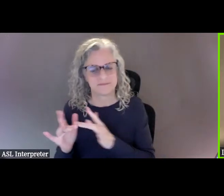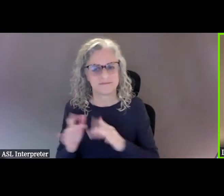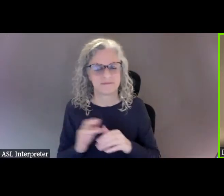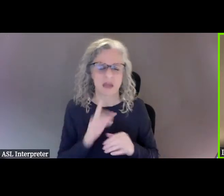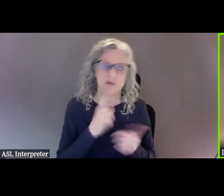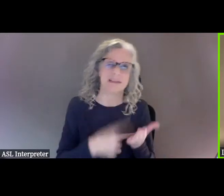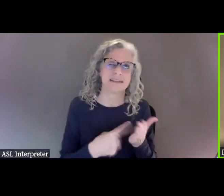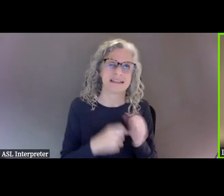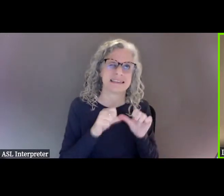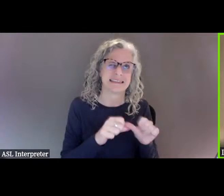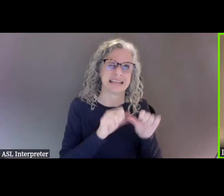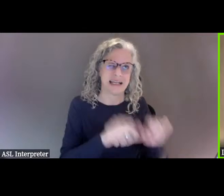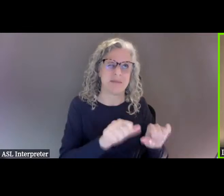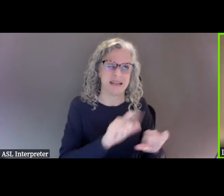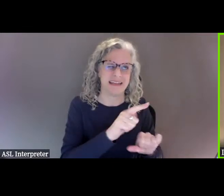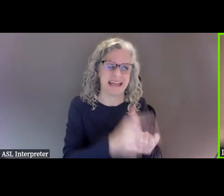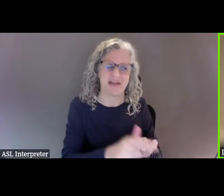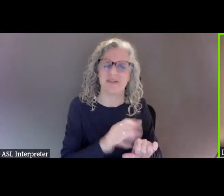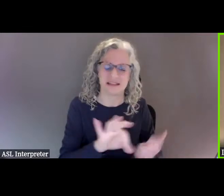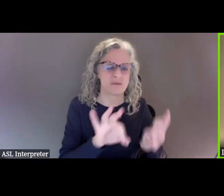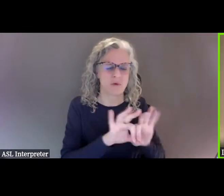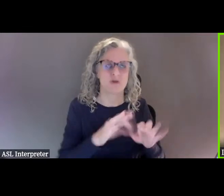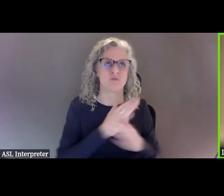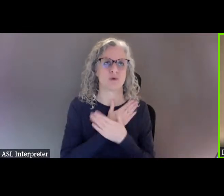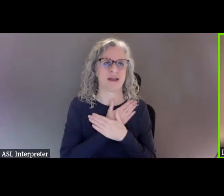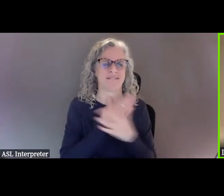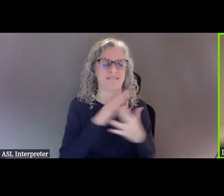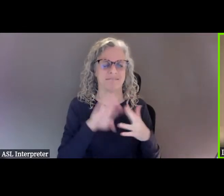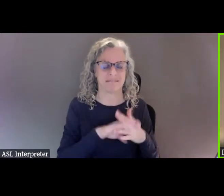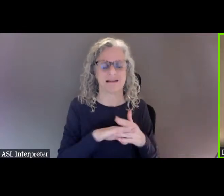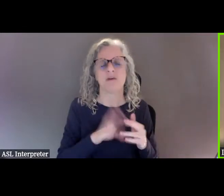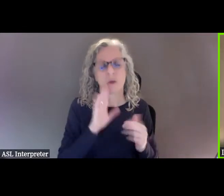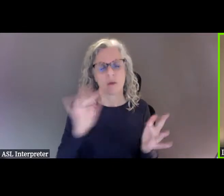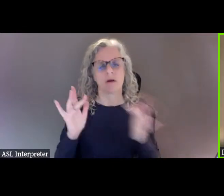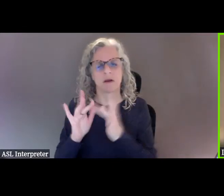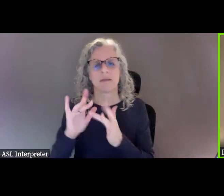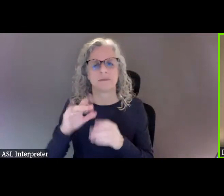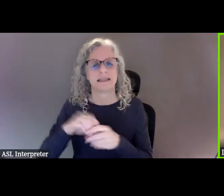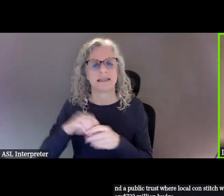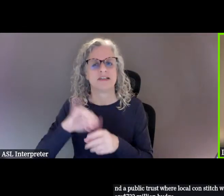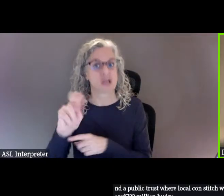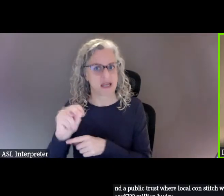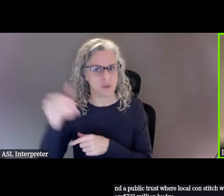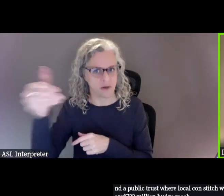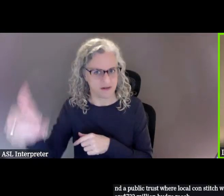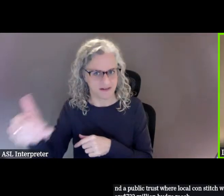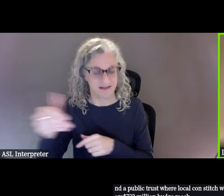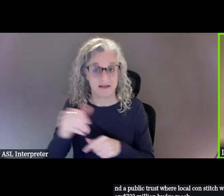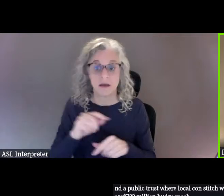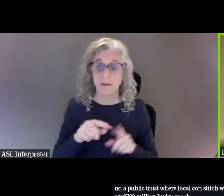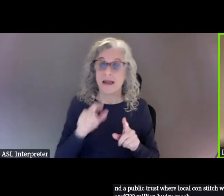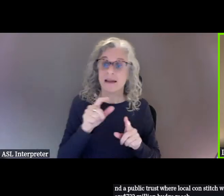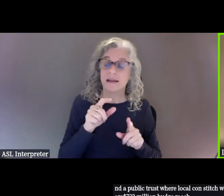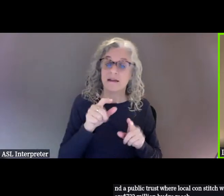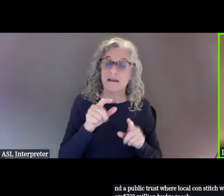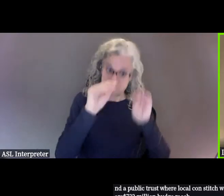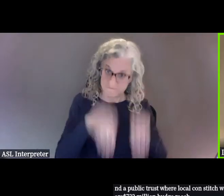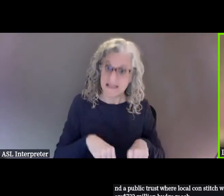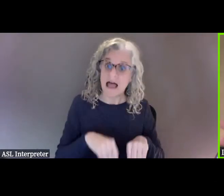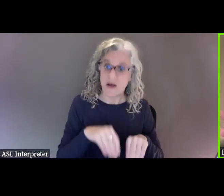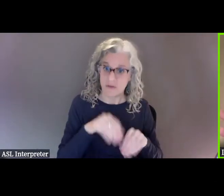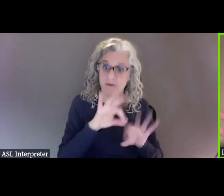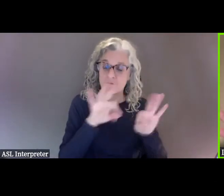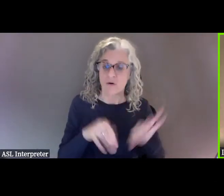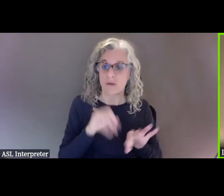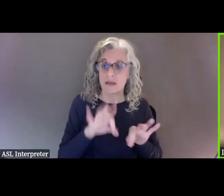huge part. We're taking a break. They'll reach out to you in January. But also fill out the form if you are interested in